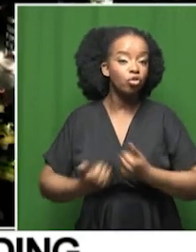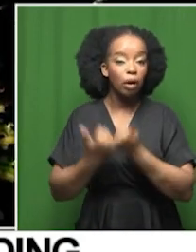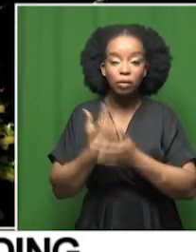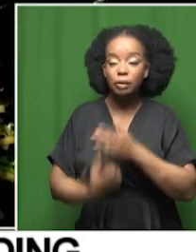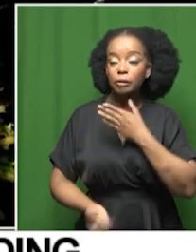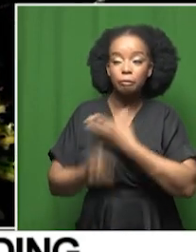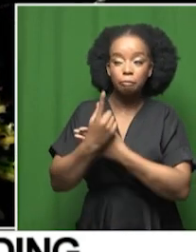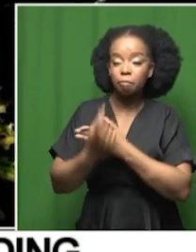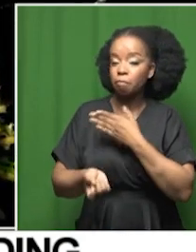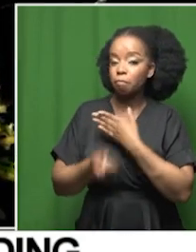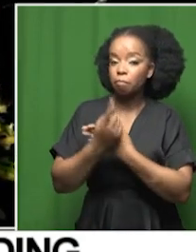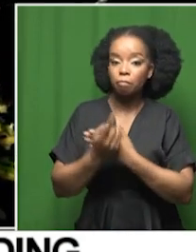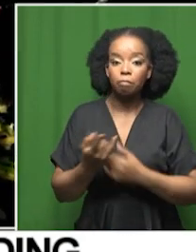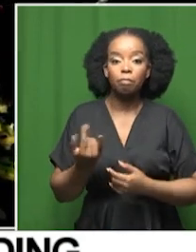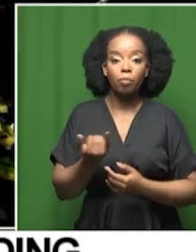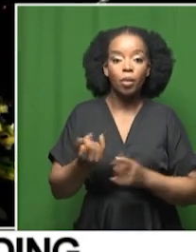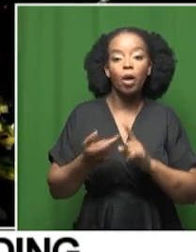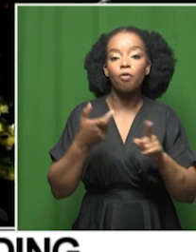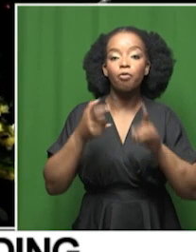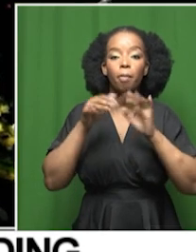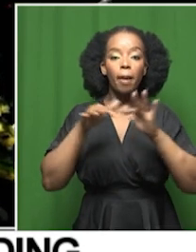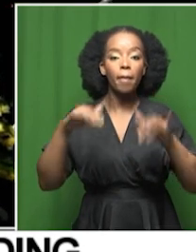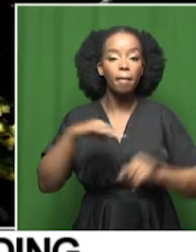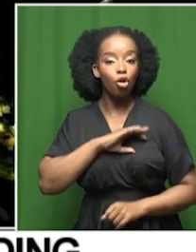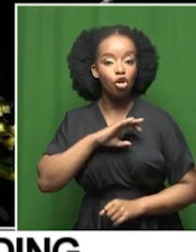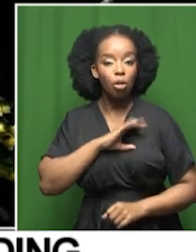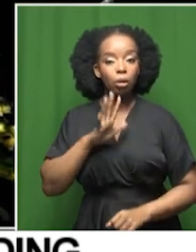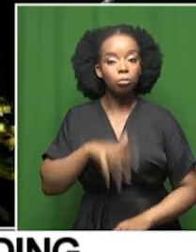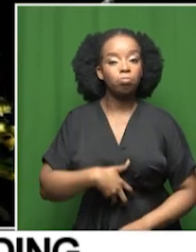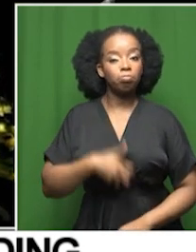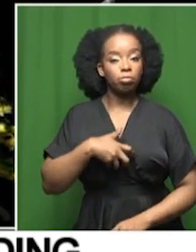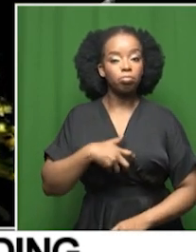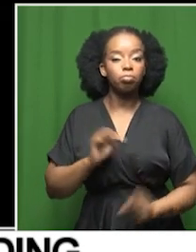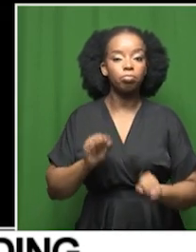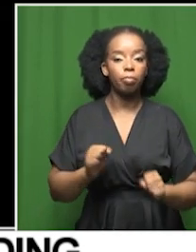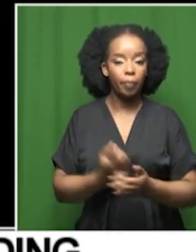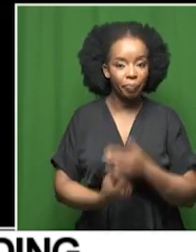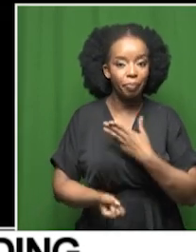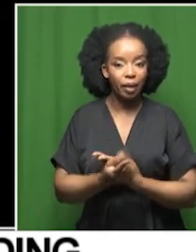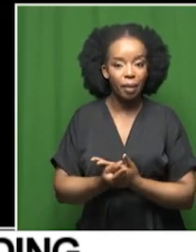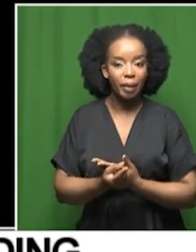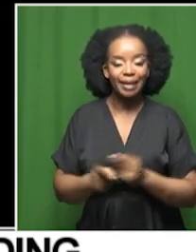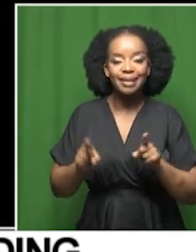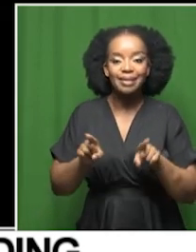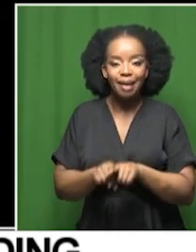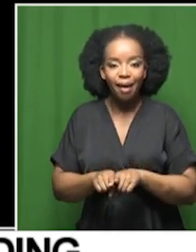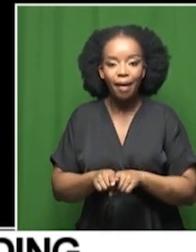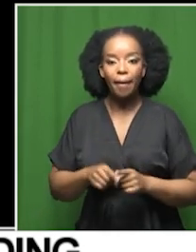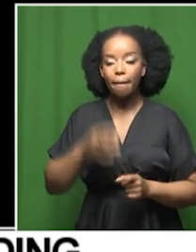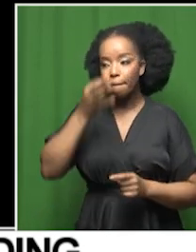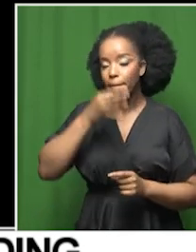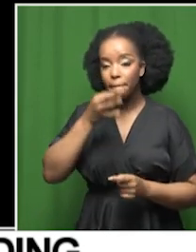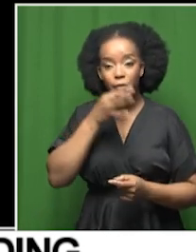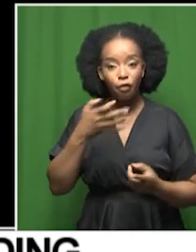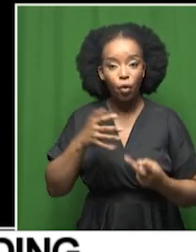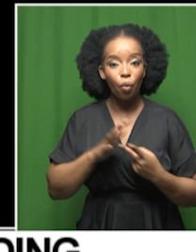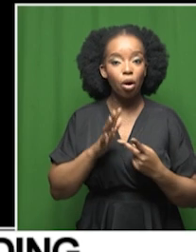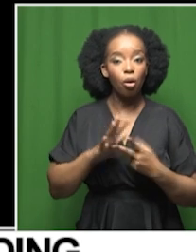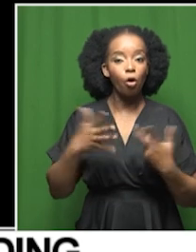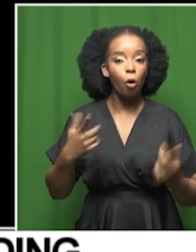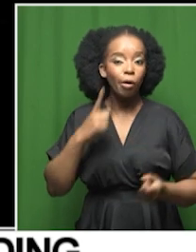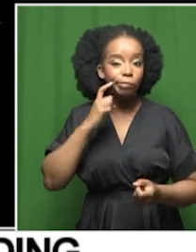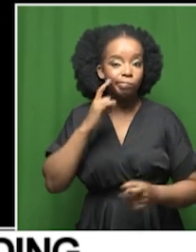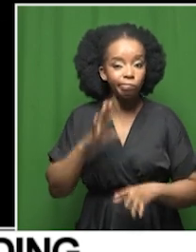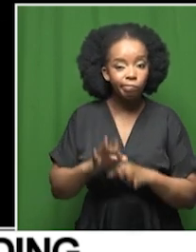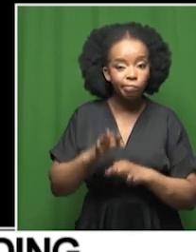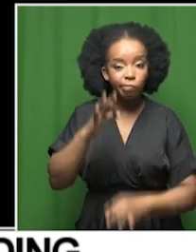agro-industrial clients, for instance, soybean crushing plants, edible oil manufacturers, sugarcane mills, for instance, that,